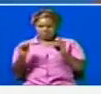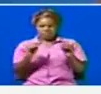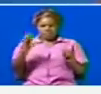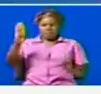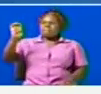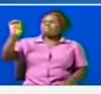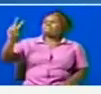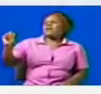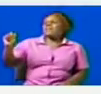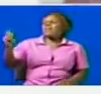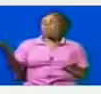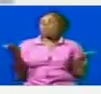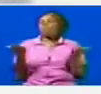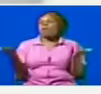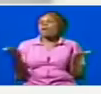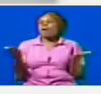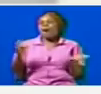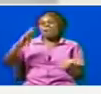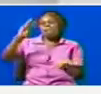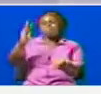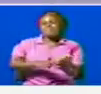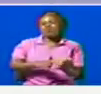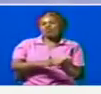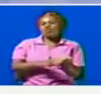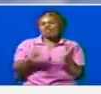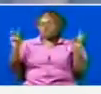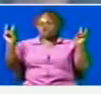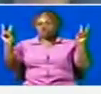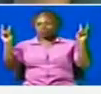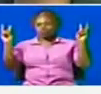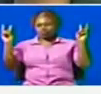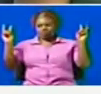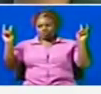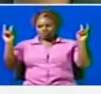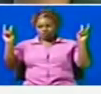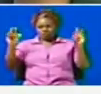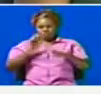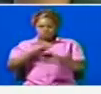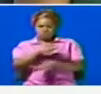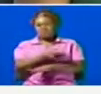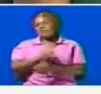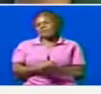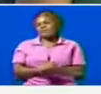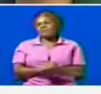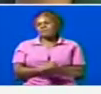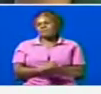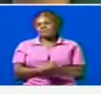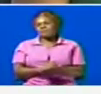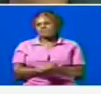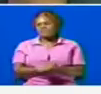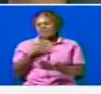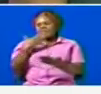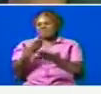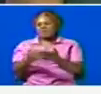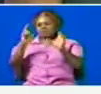Ben Kitili, who's following up on the issues and the situation really in Migori. Good evening, Ben Kitili. Thank you for